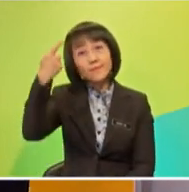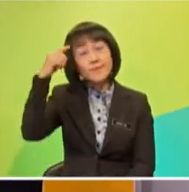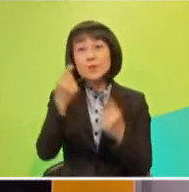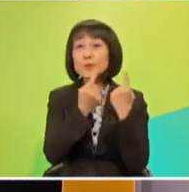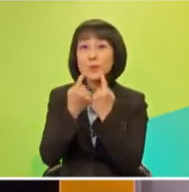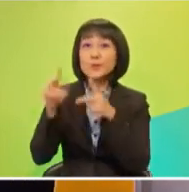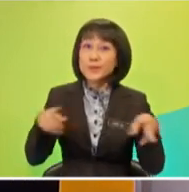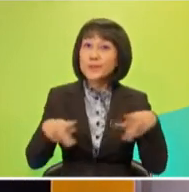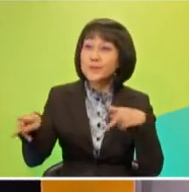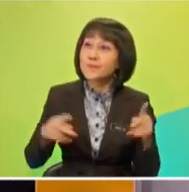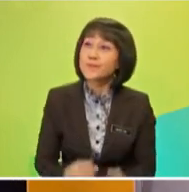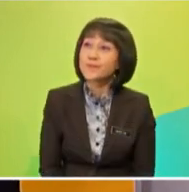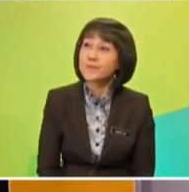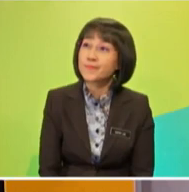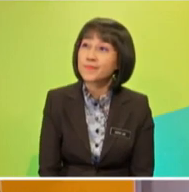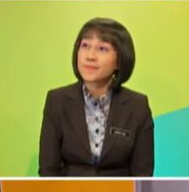Now,